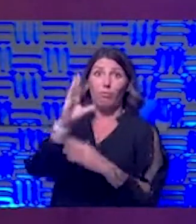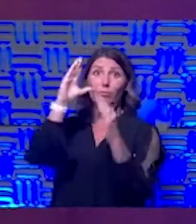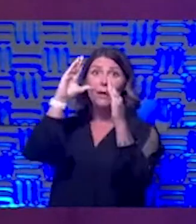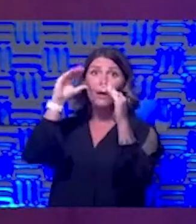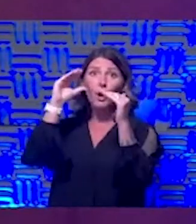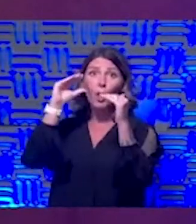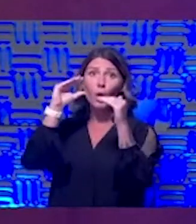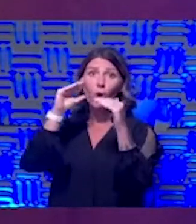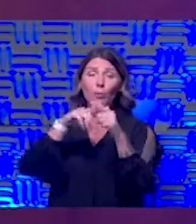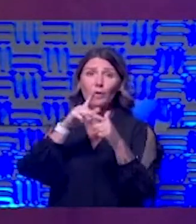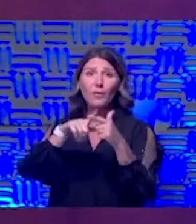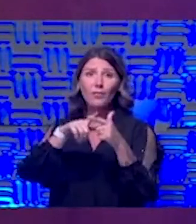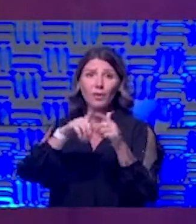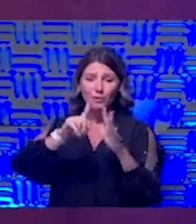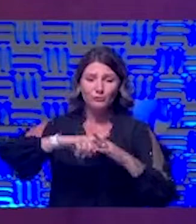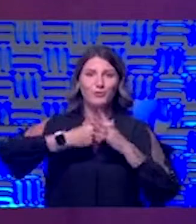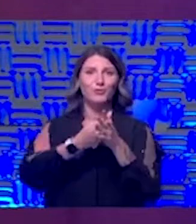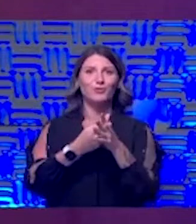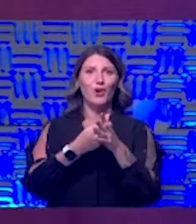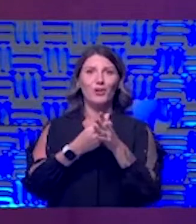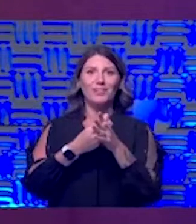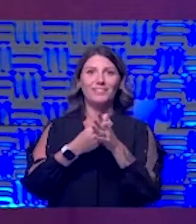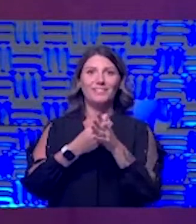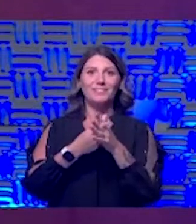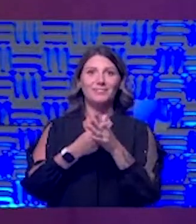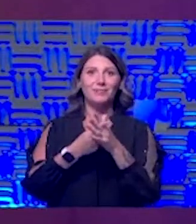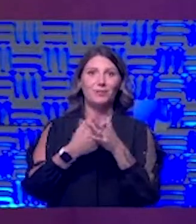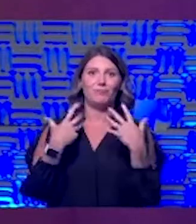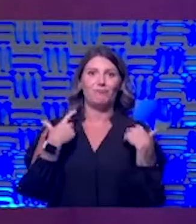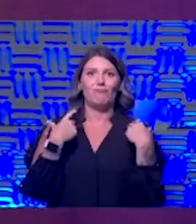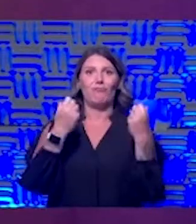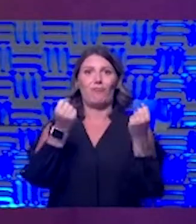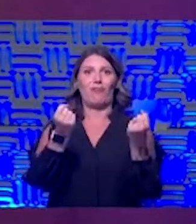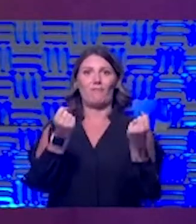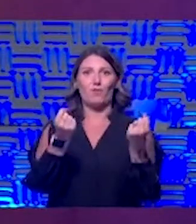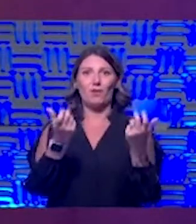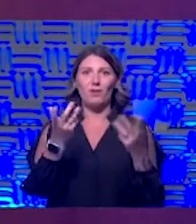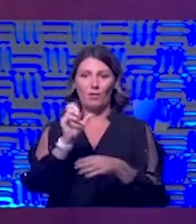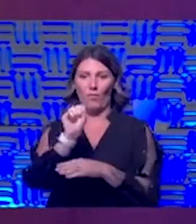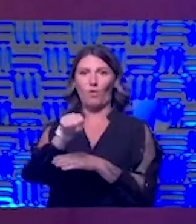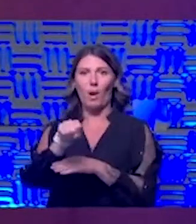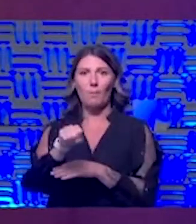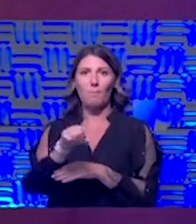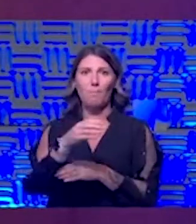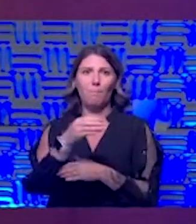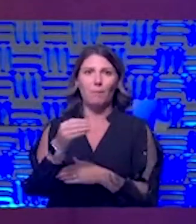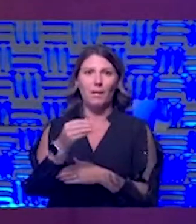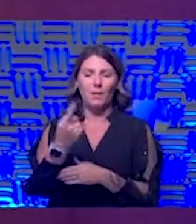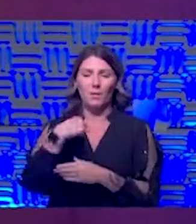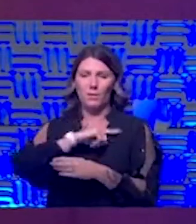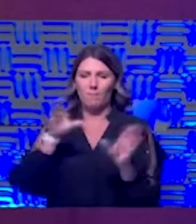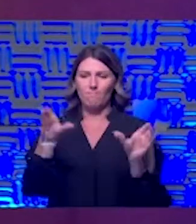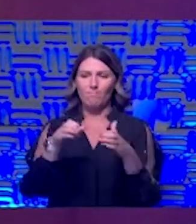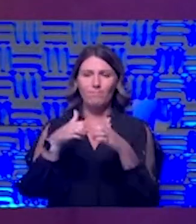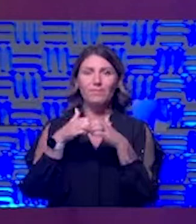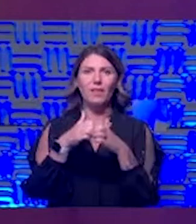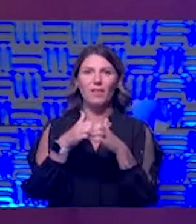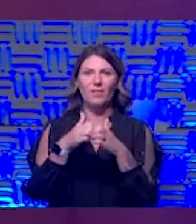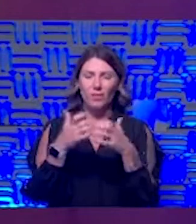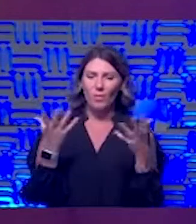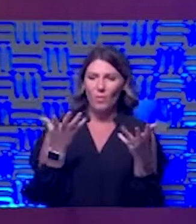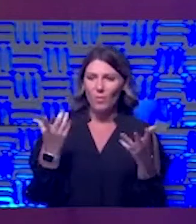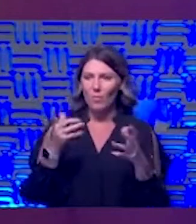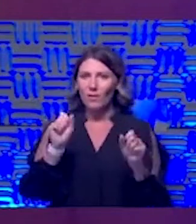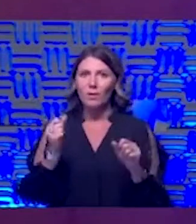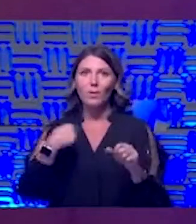and starting that path to getting better. And so we came together and we said, what can we do? And that's where we reached